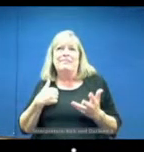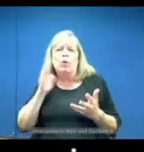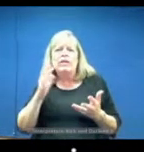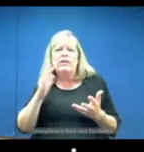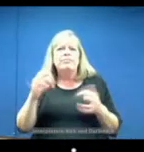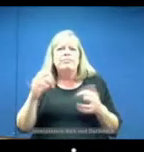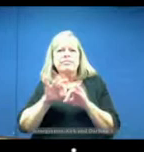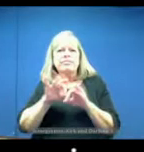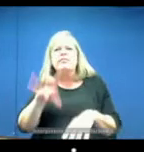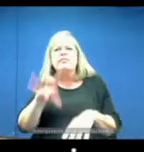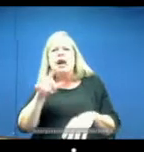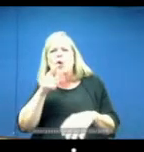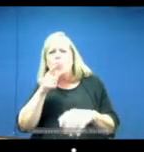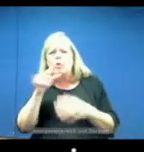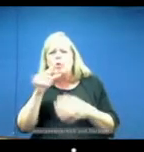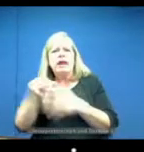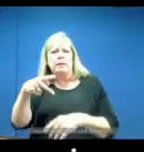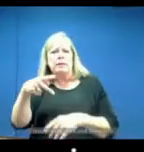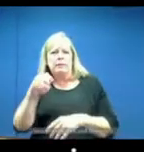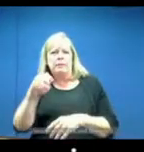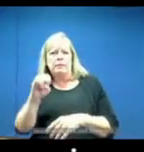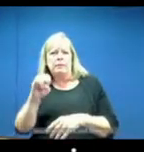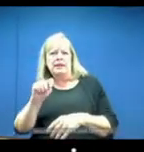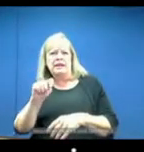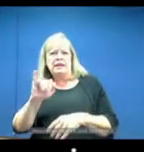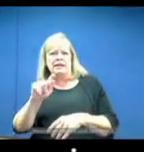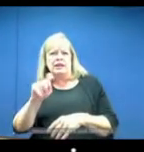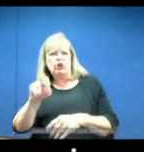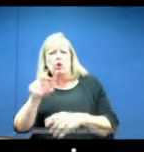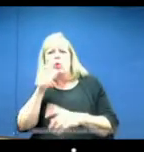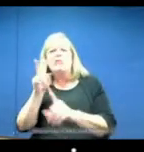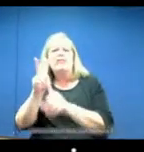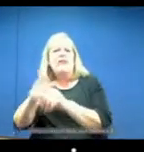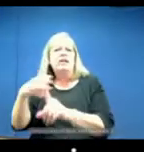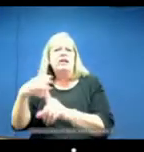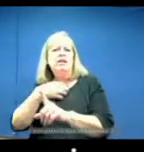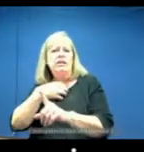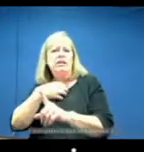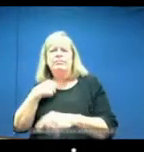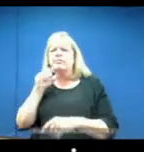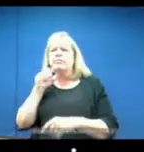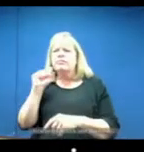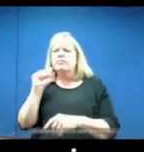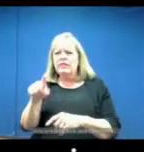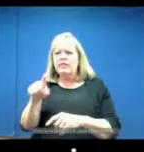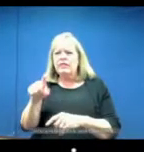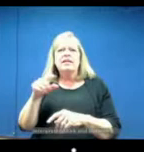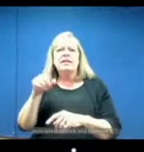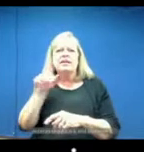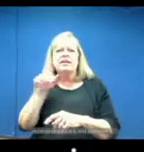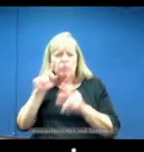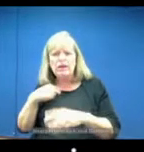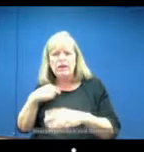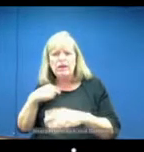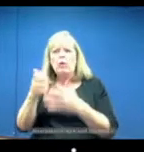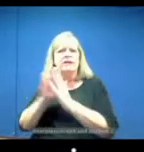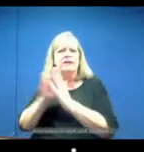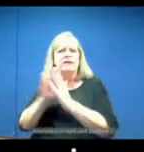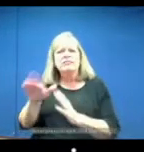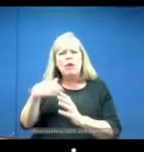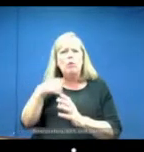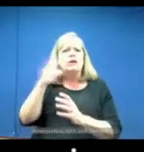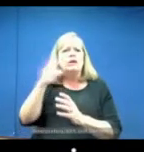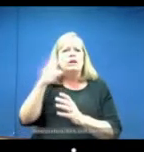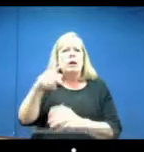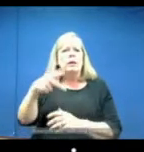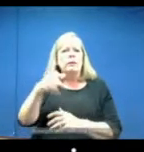petitioner is. I would, if that's the hearing person, I would ask to read a copy of their petition. I